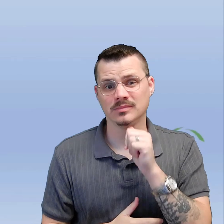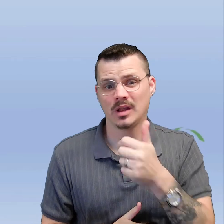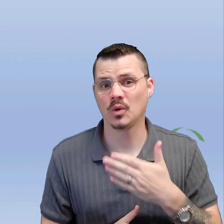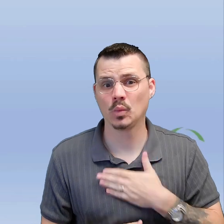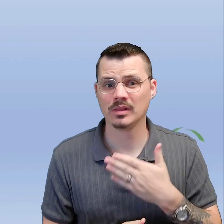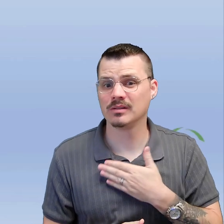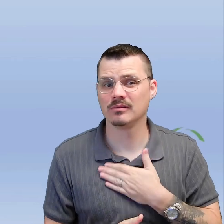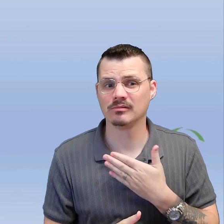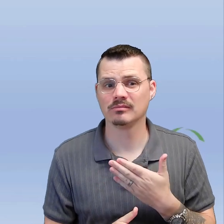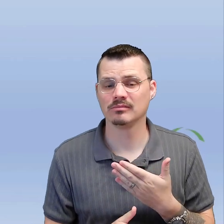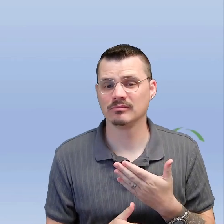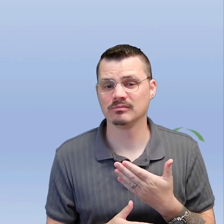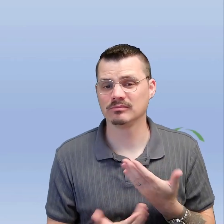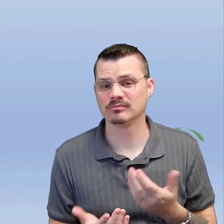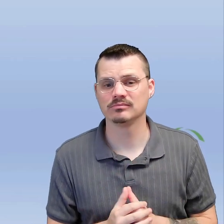sometimes unwilling,